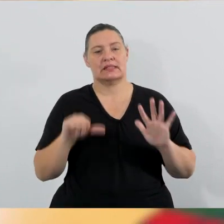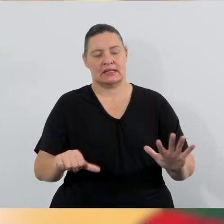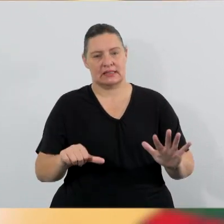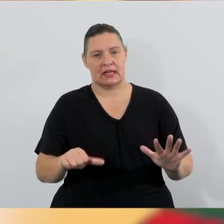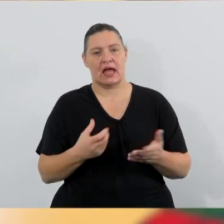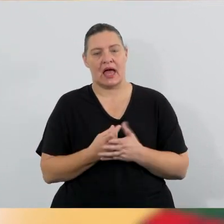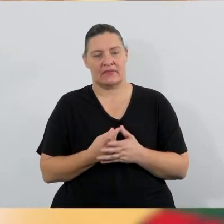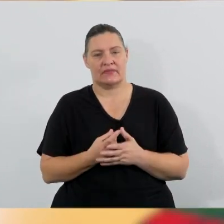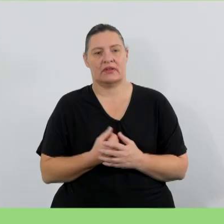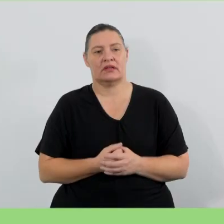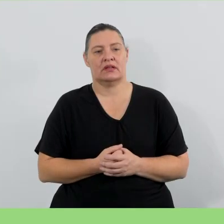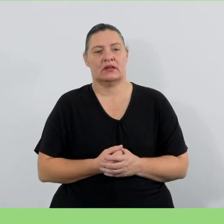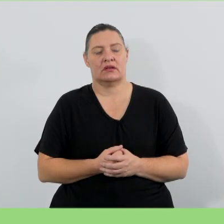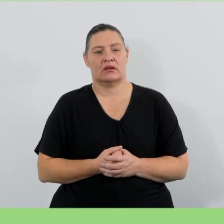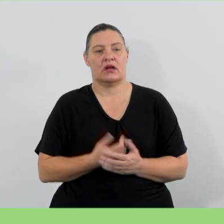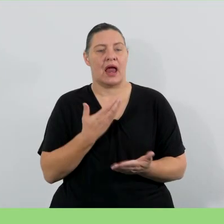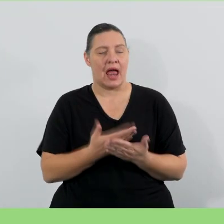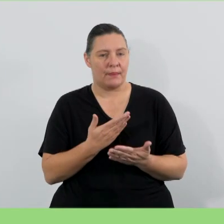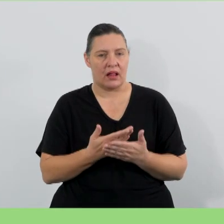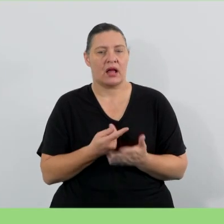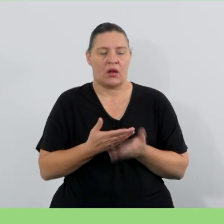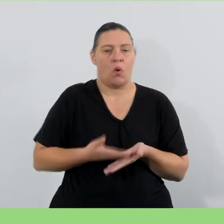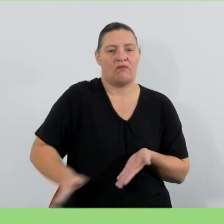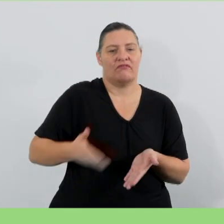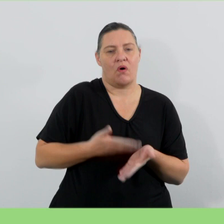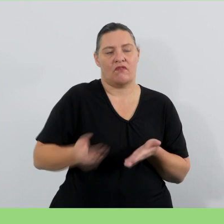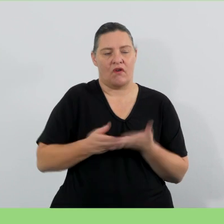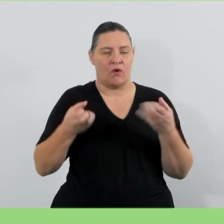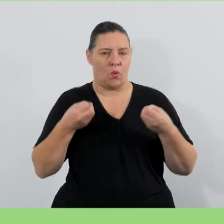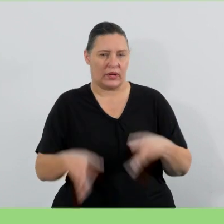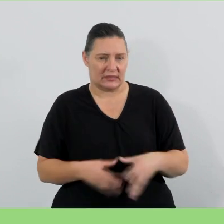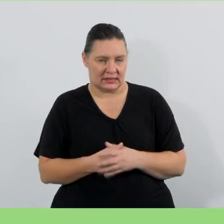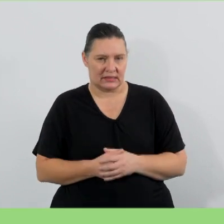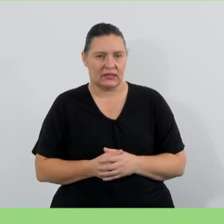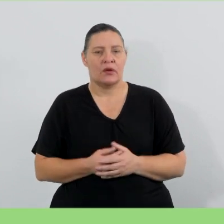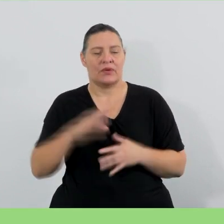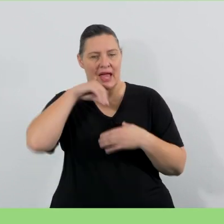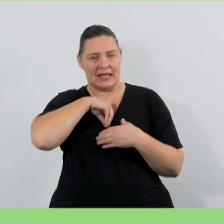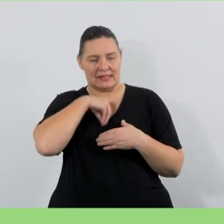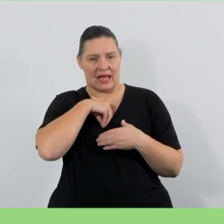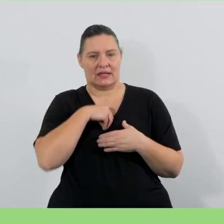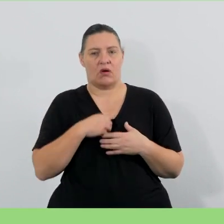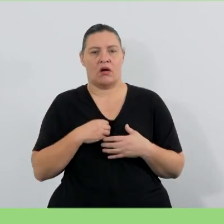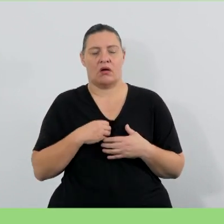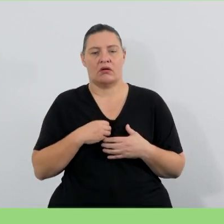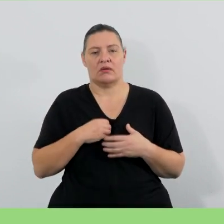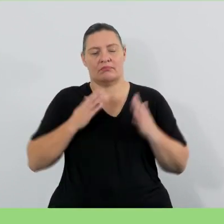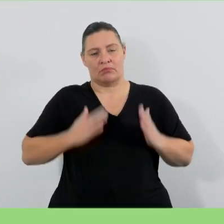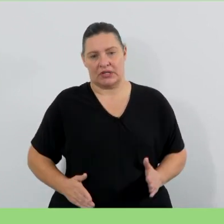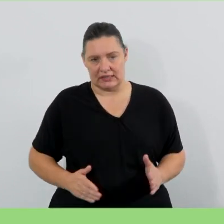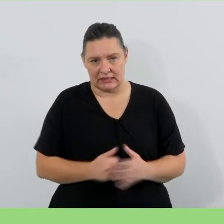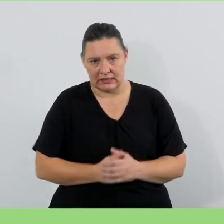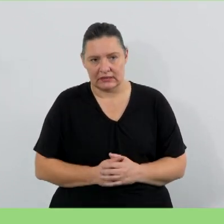we have excretion, which is the ability to get rid of waste that is inside of an organism's